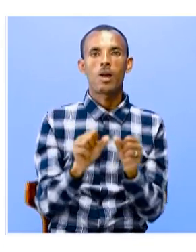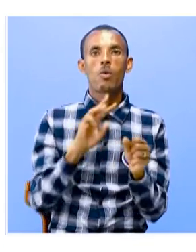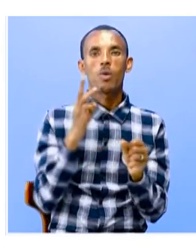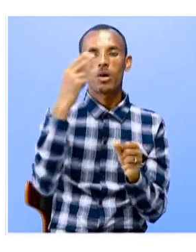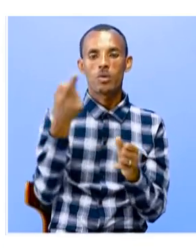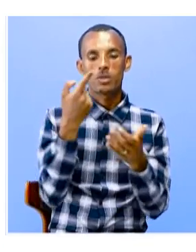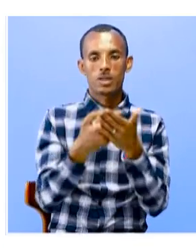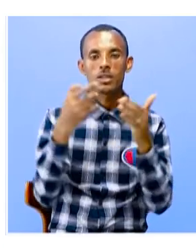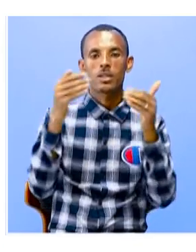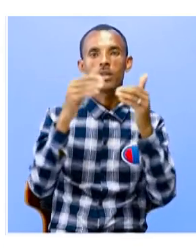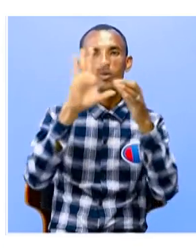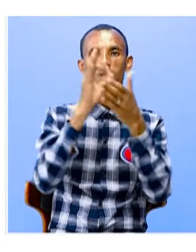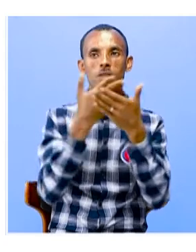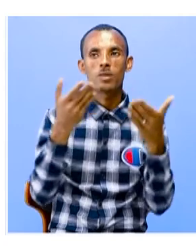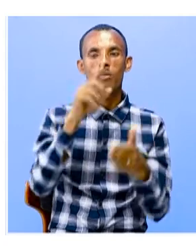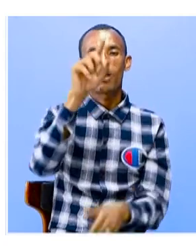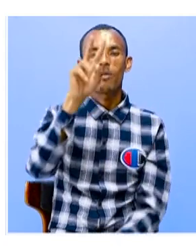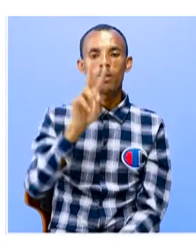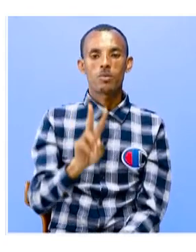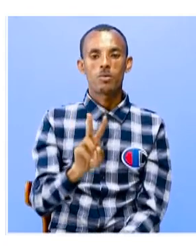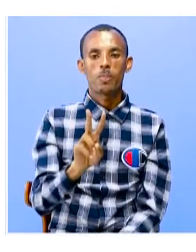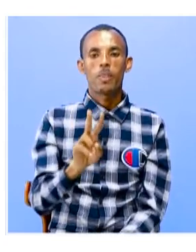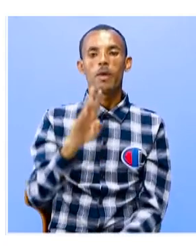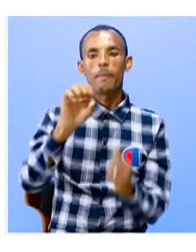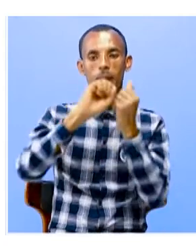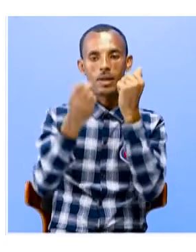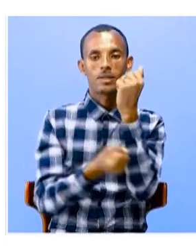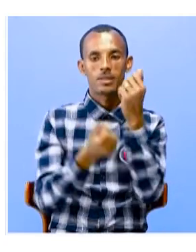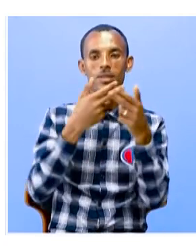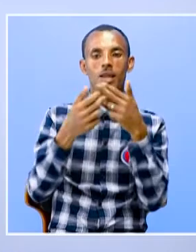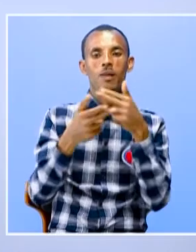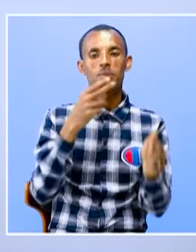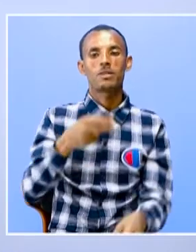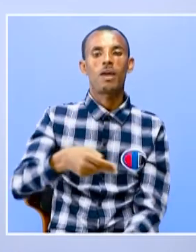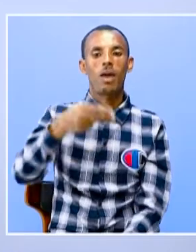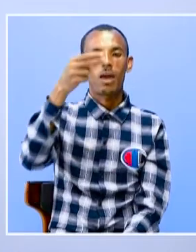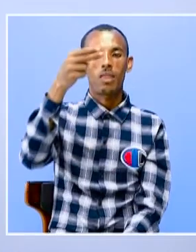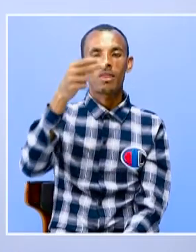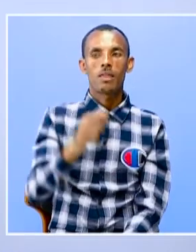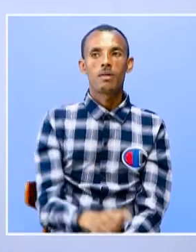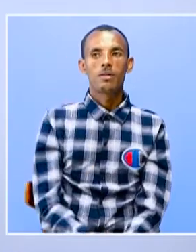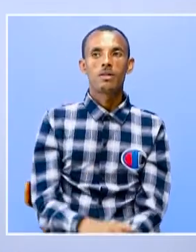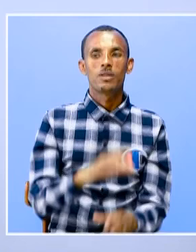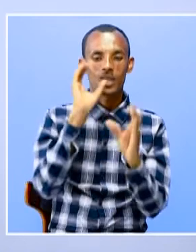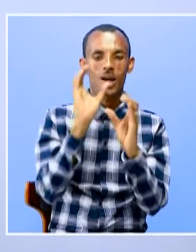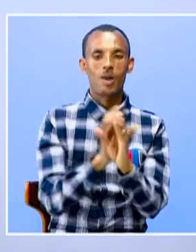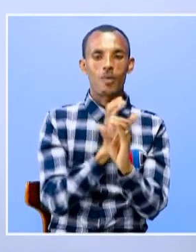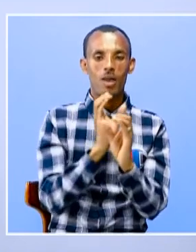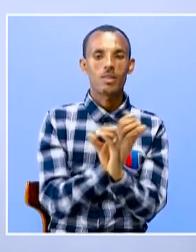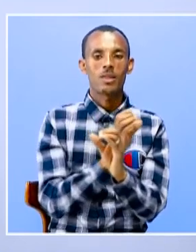this equation: half times base times height. To